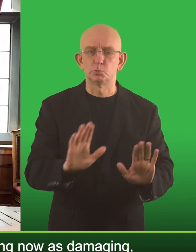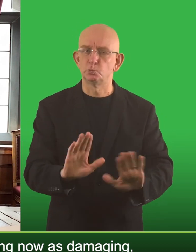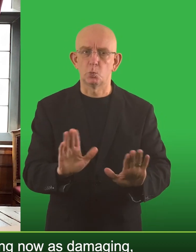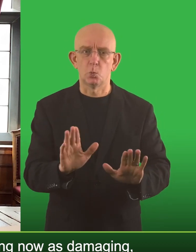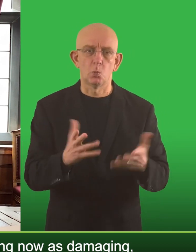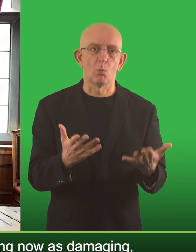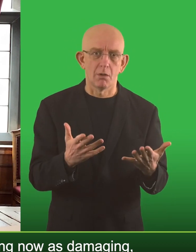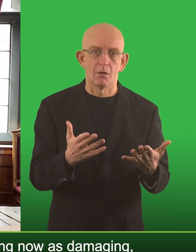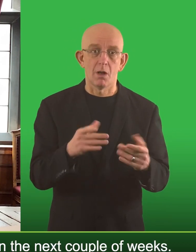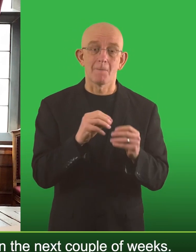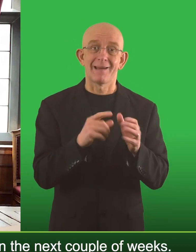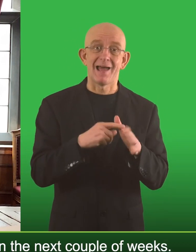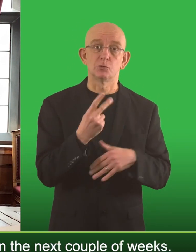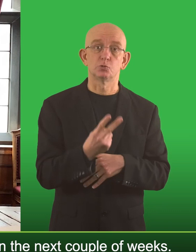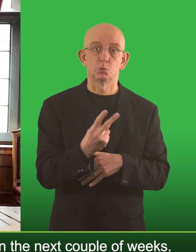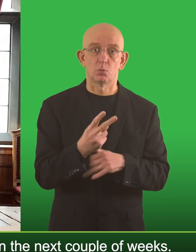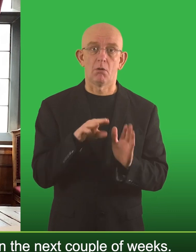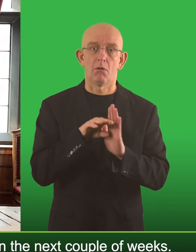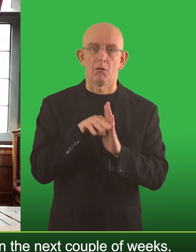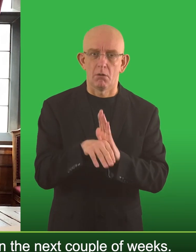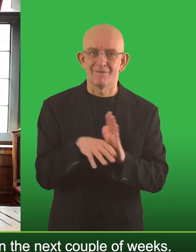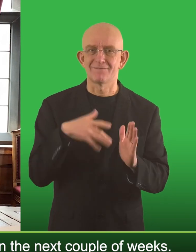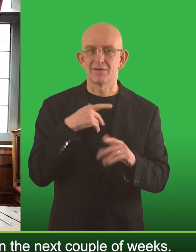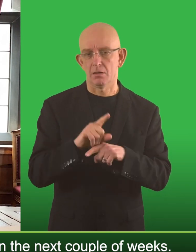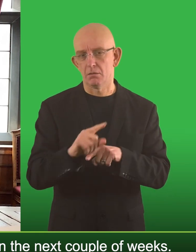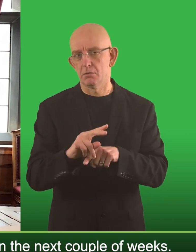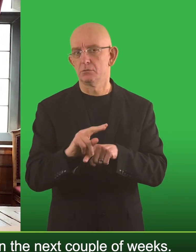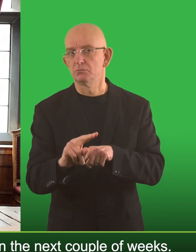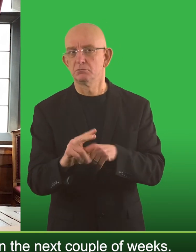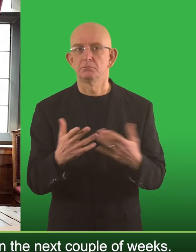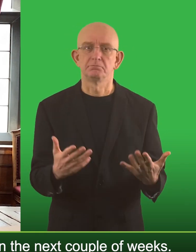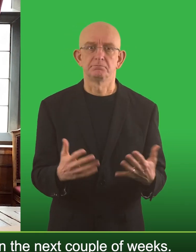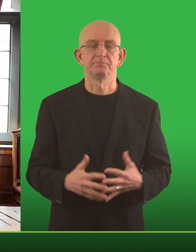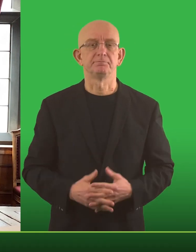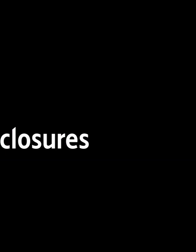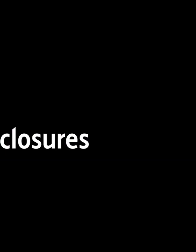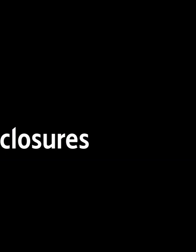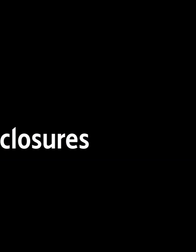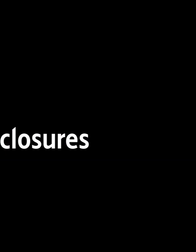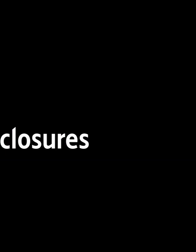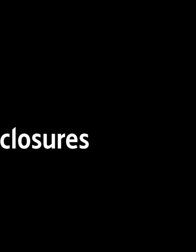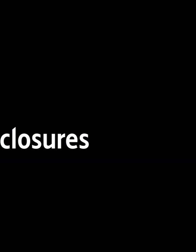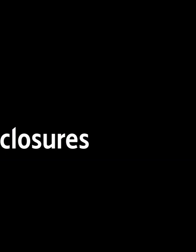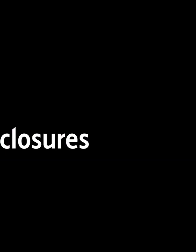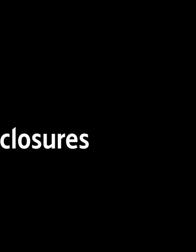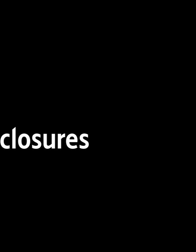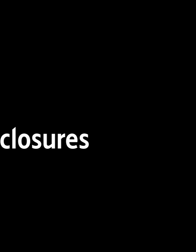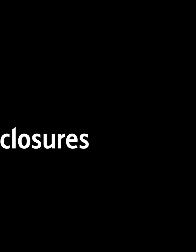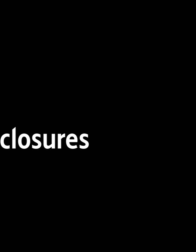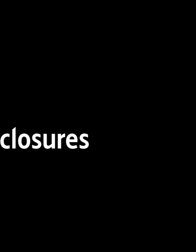not hugely high risk, and we'll see the BA2 wave fall off in the next couple of weeks.